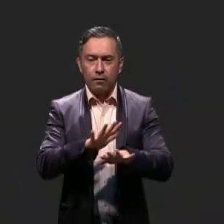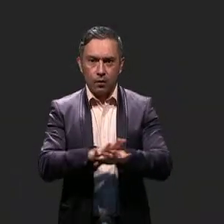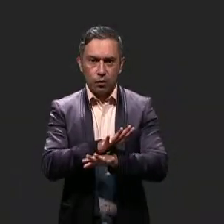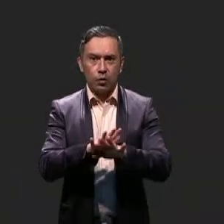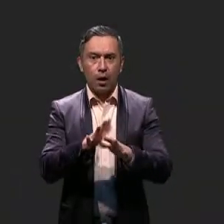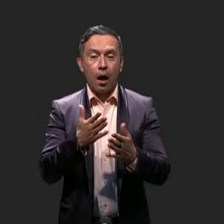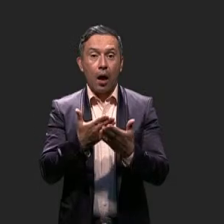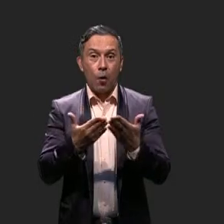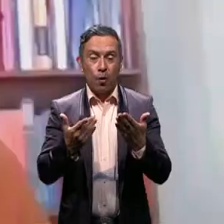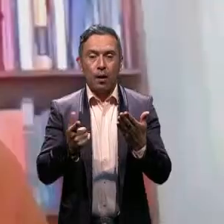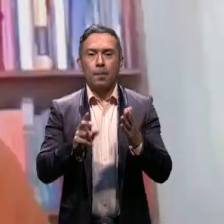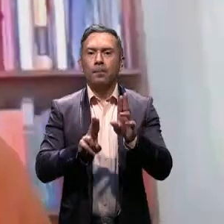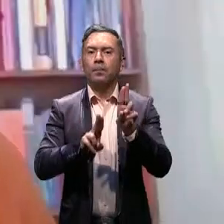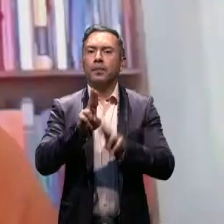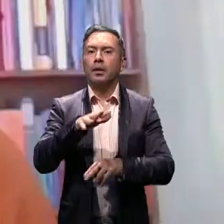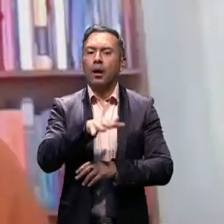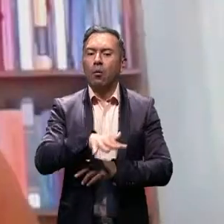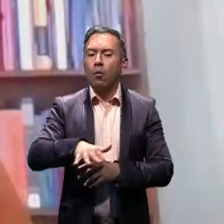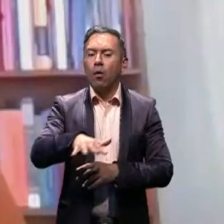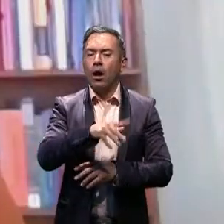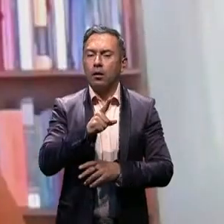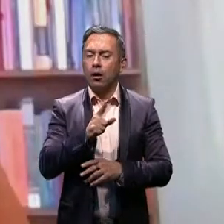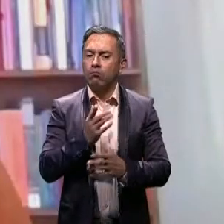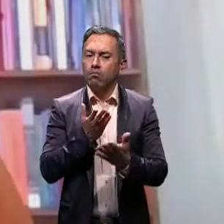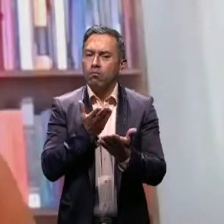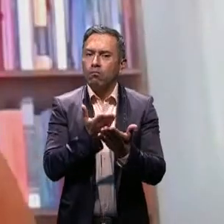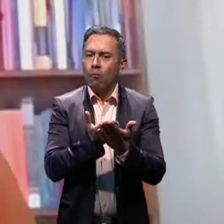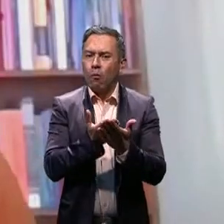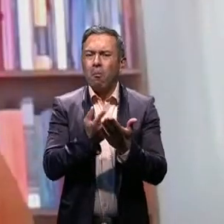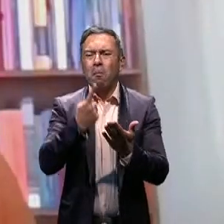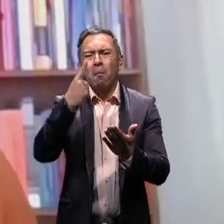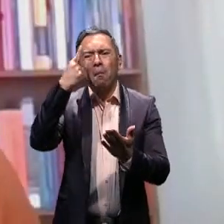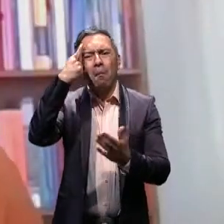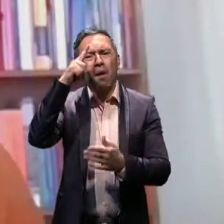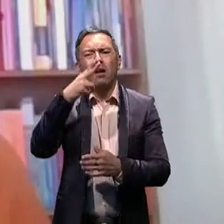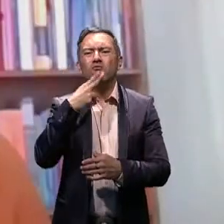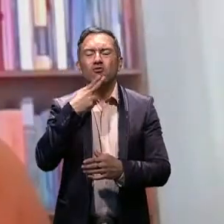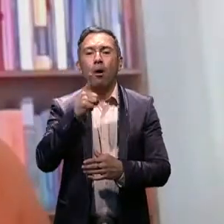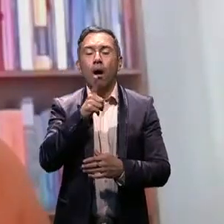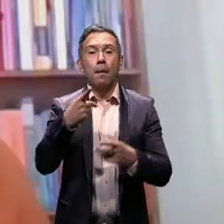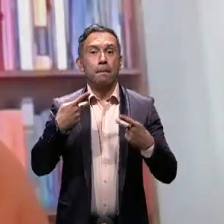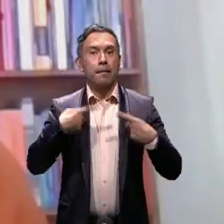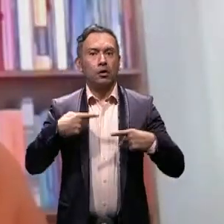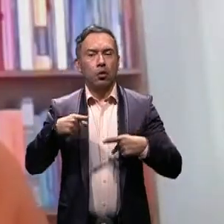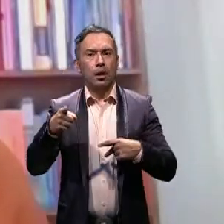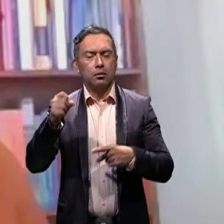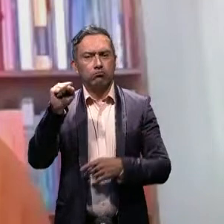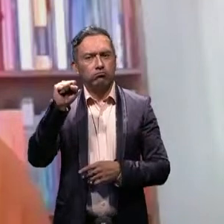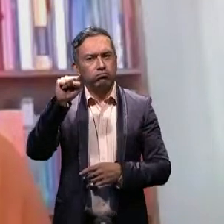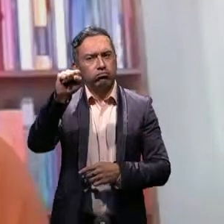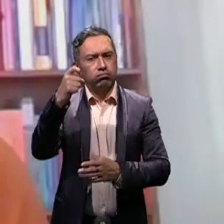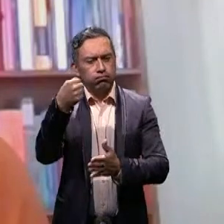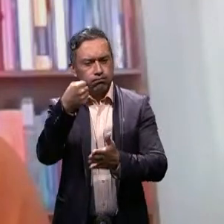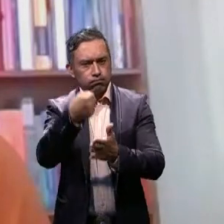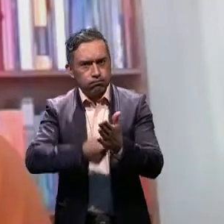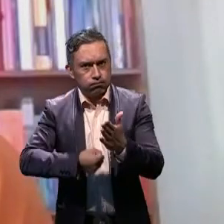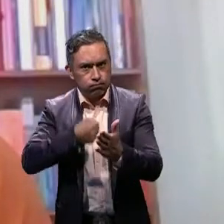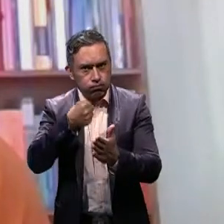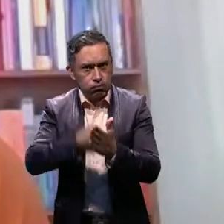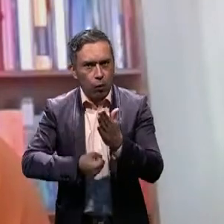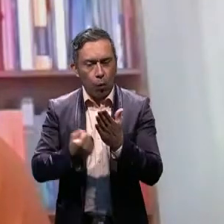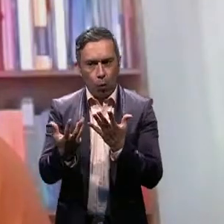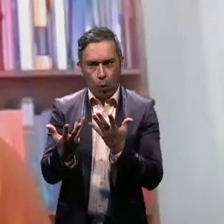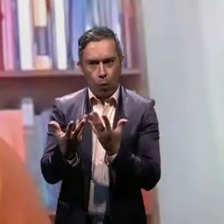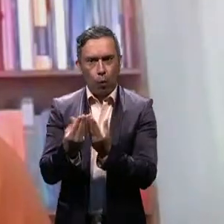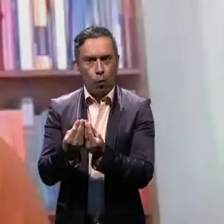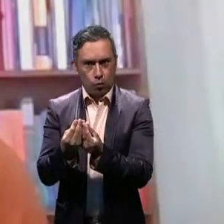that we have in democratic terms towards the work with activists who can